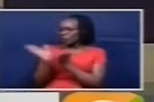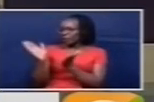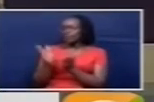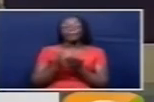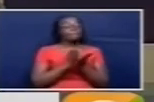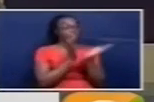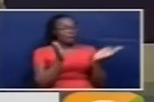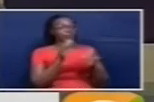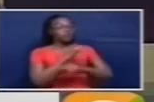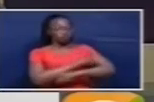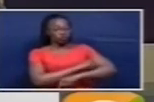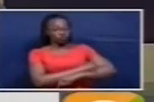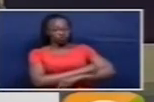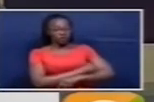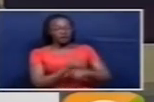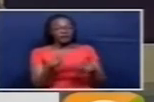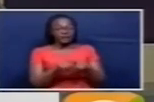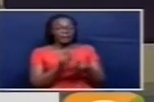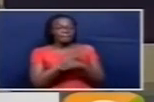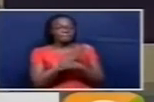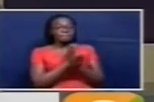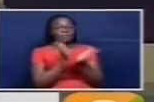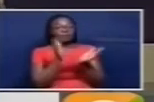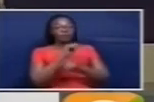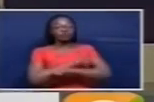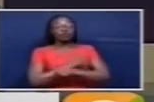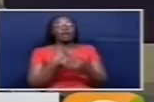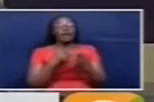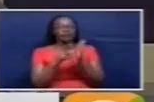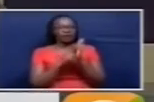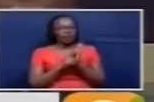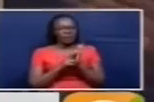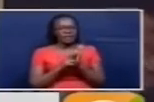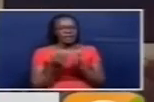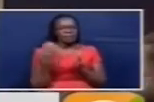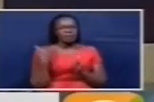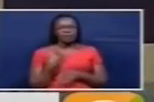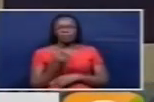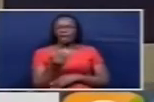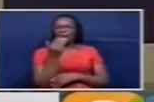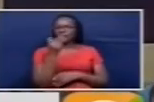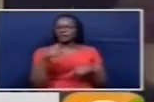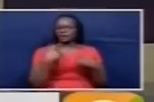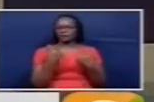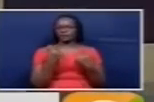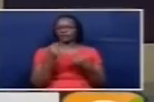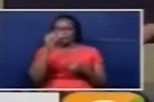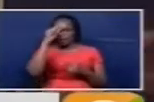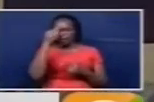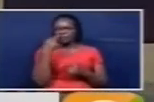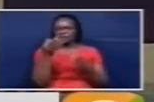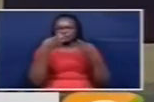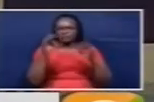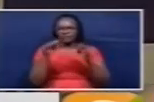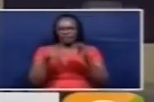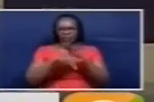are certain requirements, right. and certain fees that they are being asked. So I was asking myself, the government introduced free primary education. Is it really